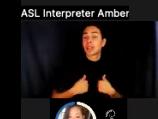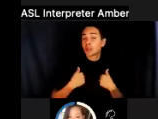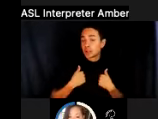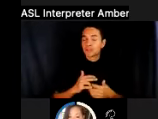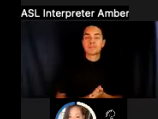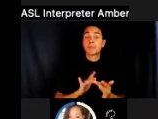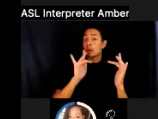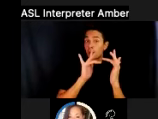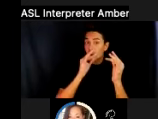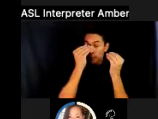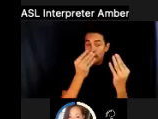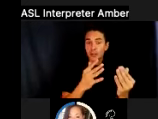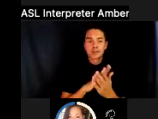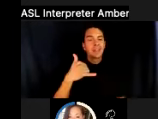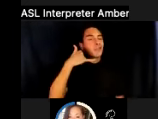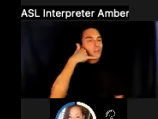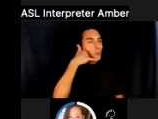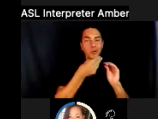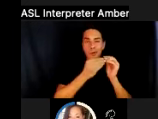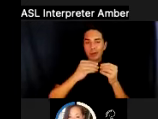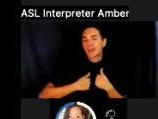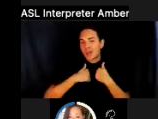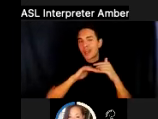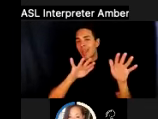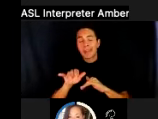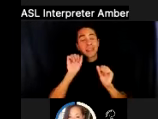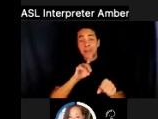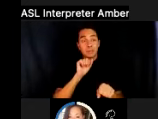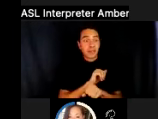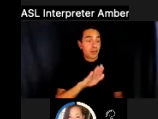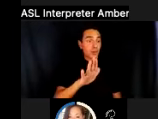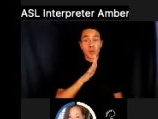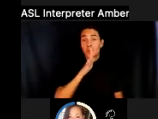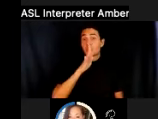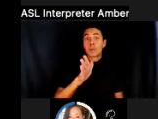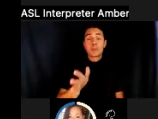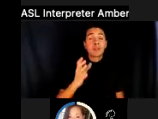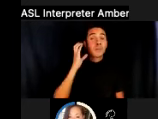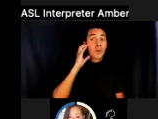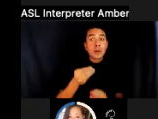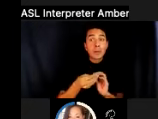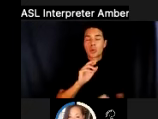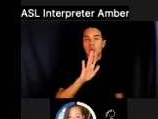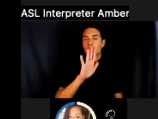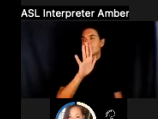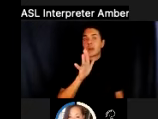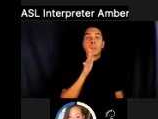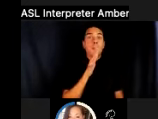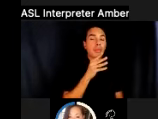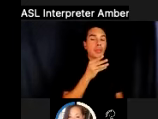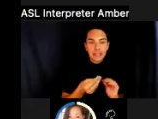information, which is like phone number, address. It could even be your grandmother's phone number or your grandmother or mother's